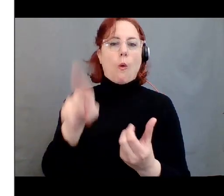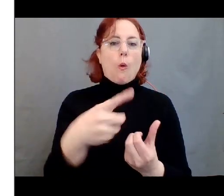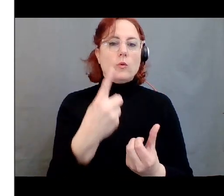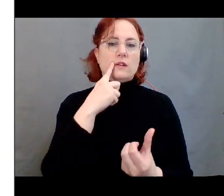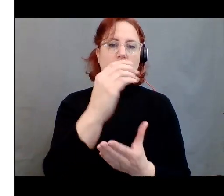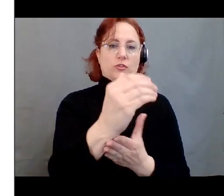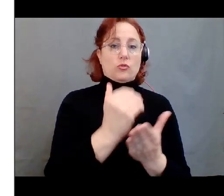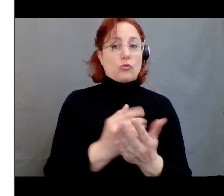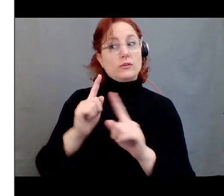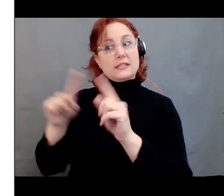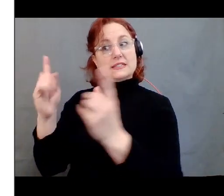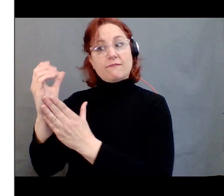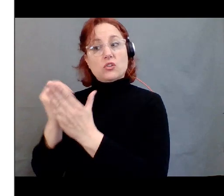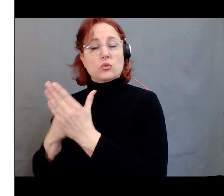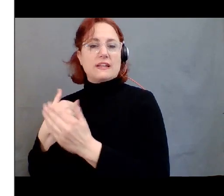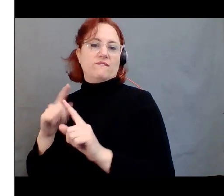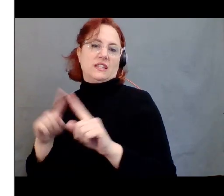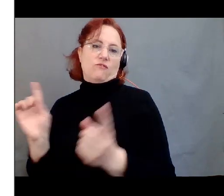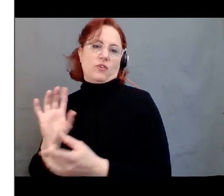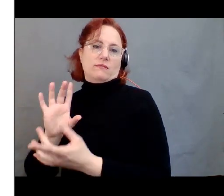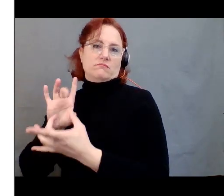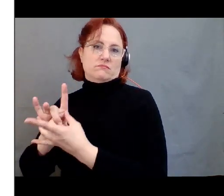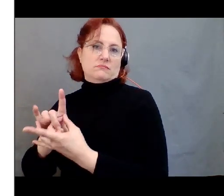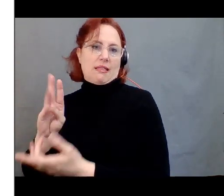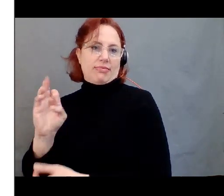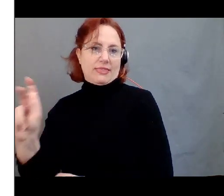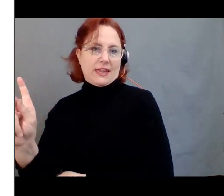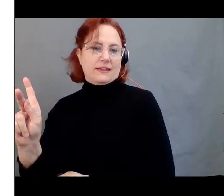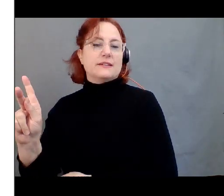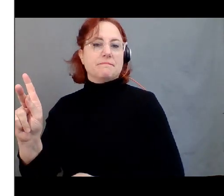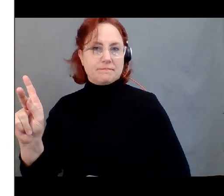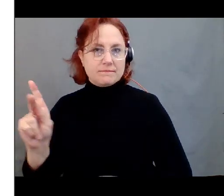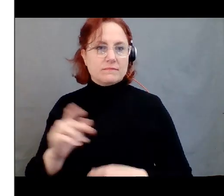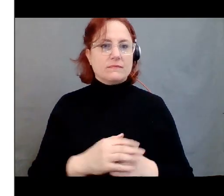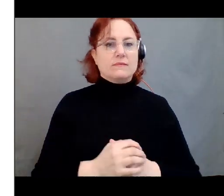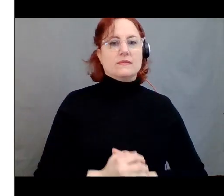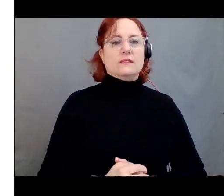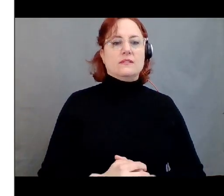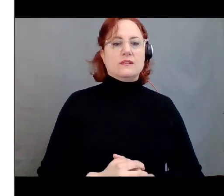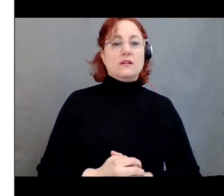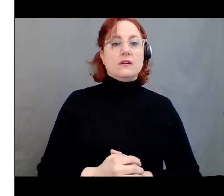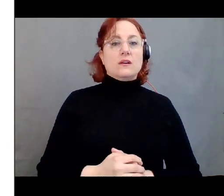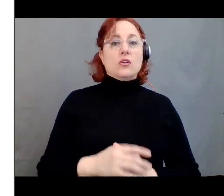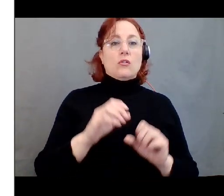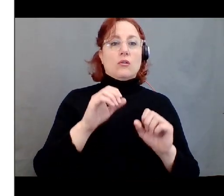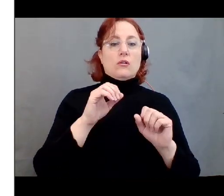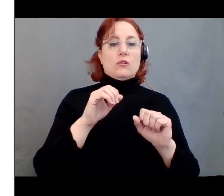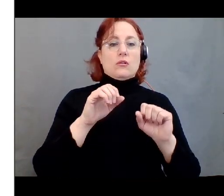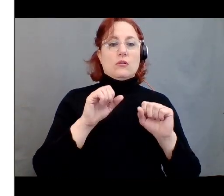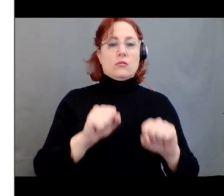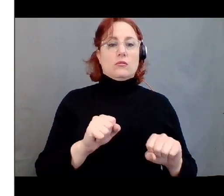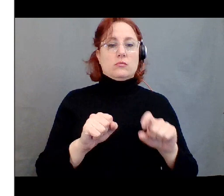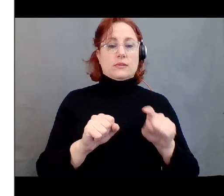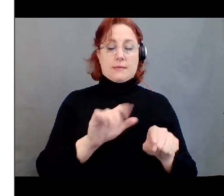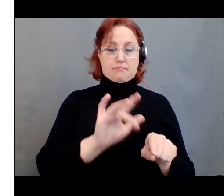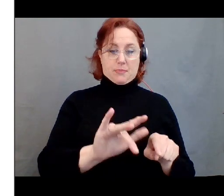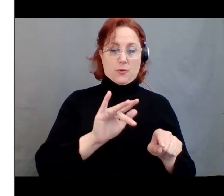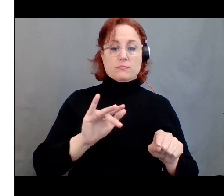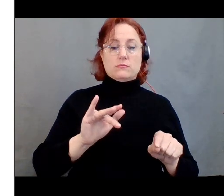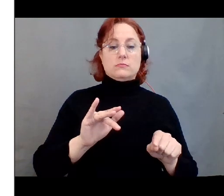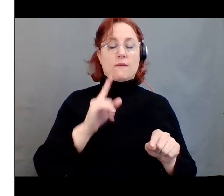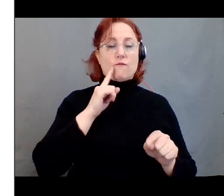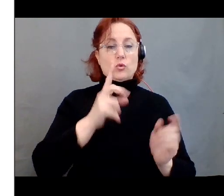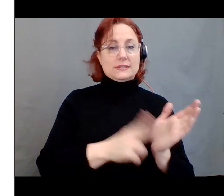Prof Connect. For instructions and tips on using Prof Connect, please view the Prof Connect video tutorial.